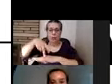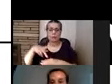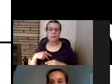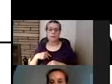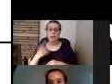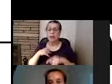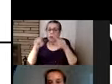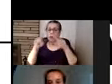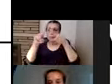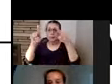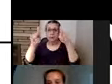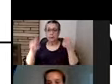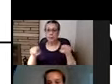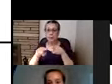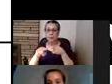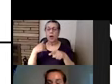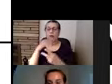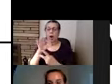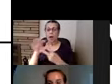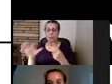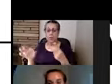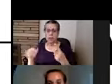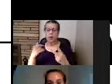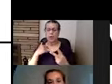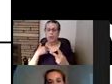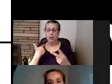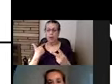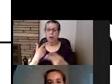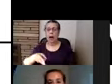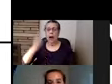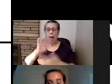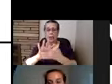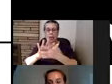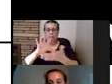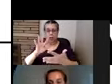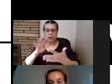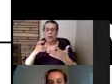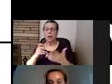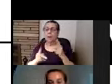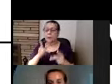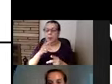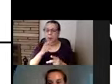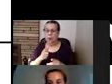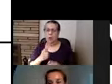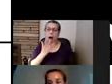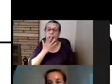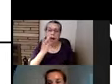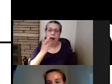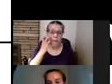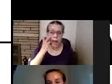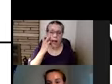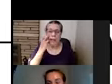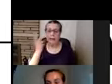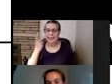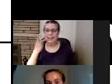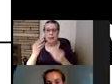screen, we implemented an option for a high contrast mode, which enables users with low vision or colorblindness to have an easily